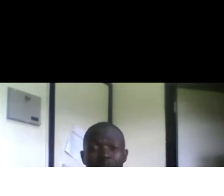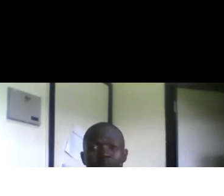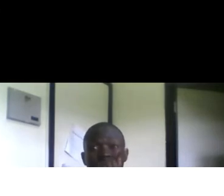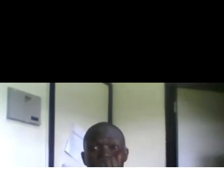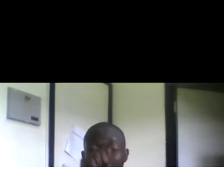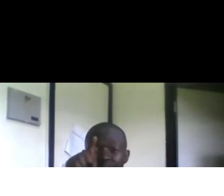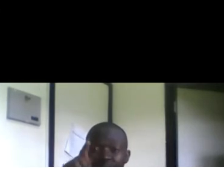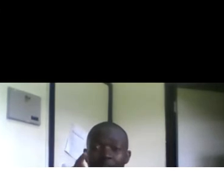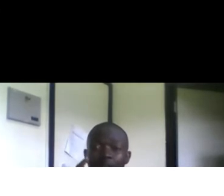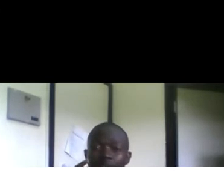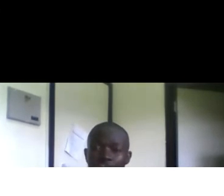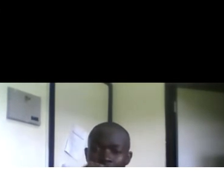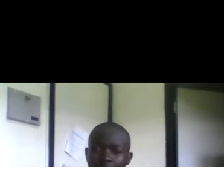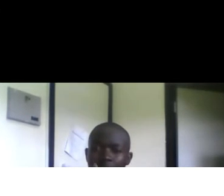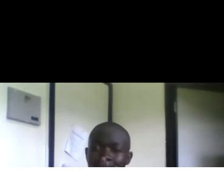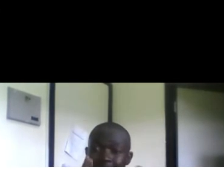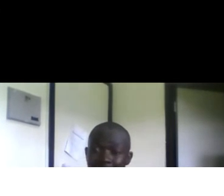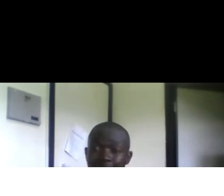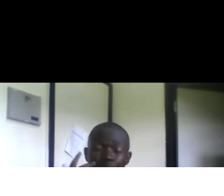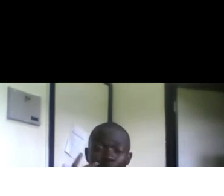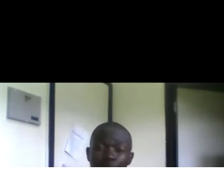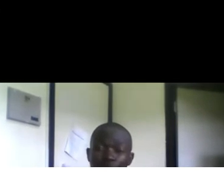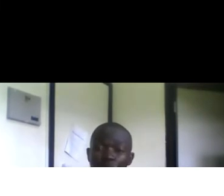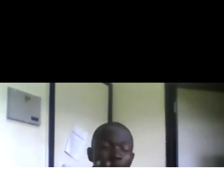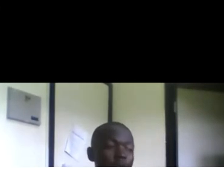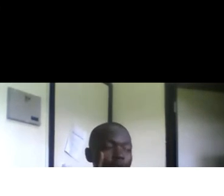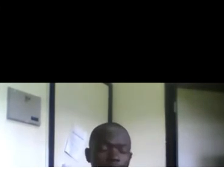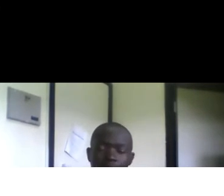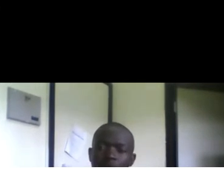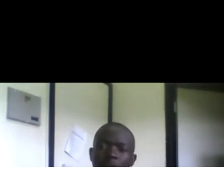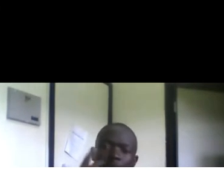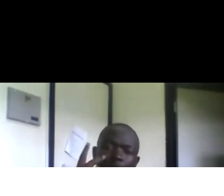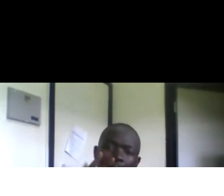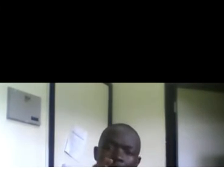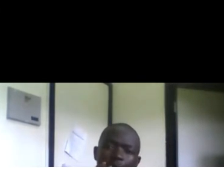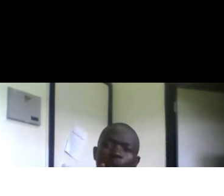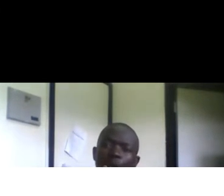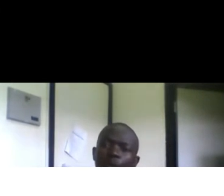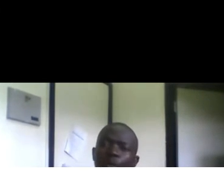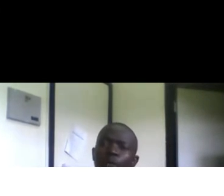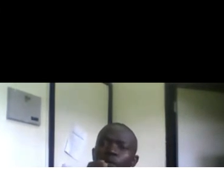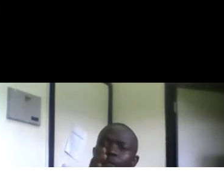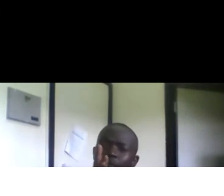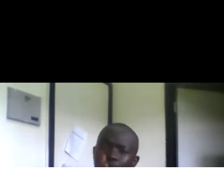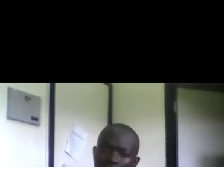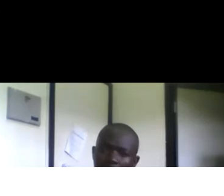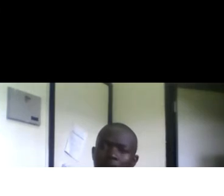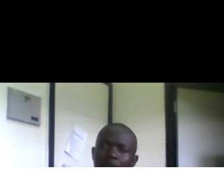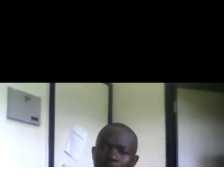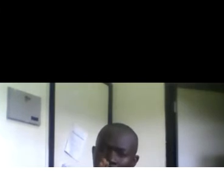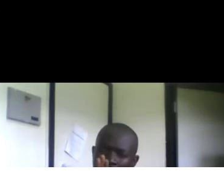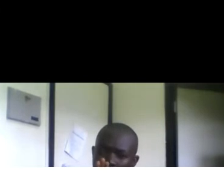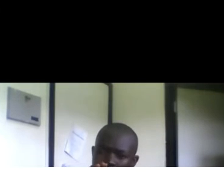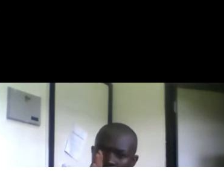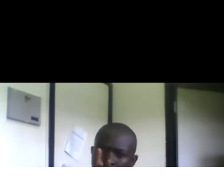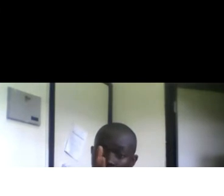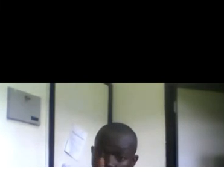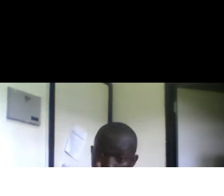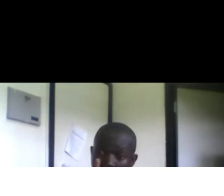been also, there are various examples. All of us also know that from CBR there are examples, but here we also looked